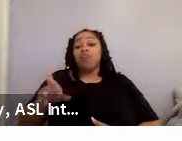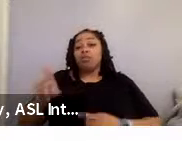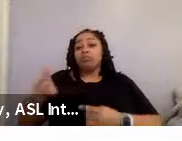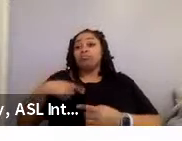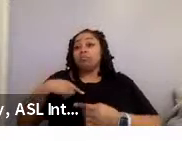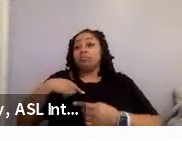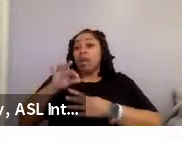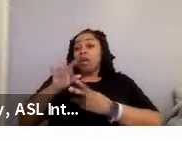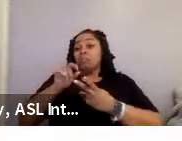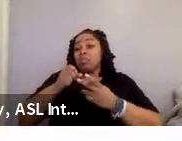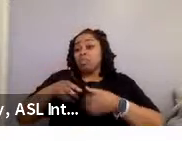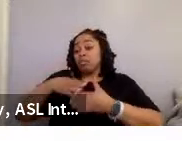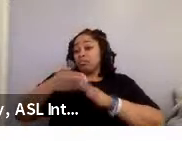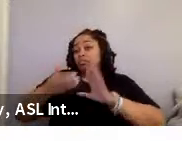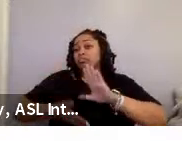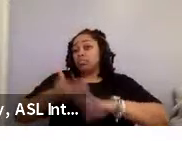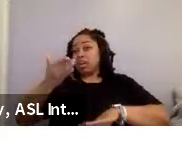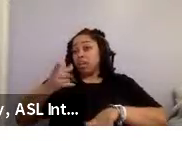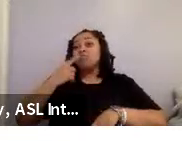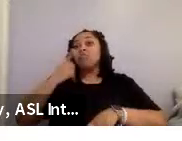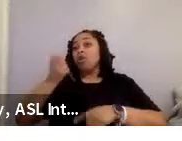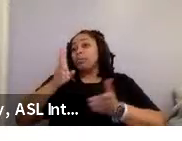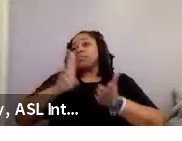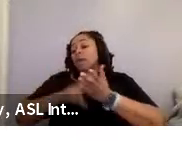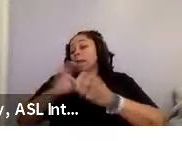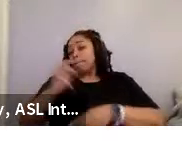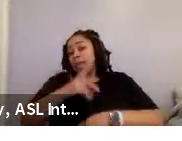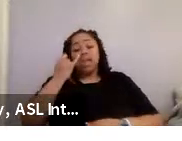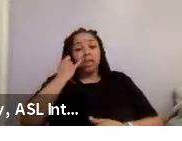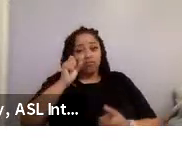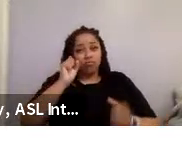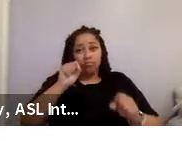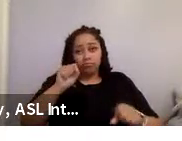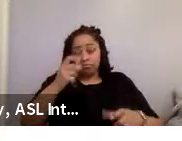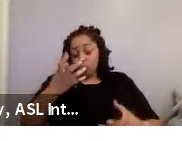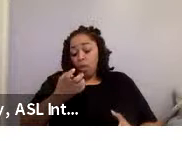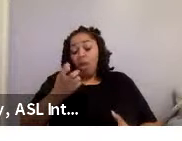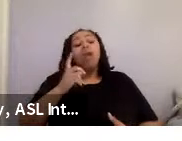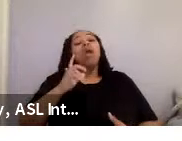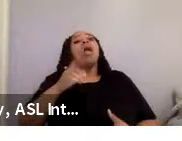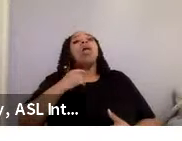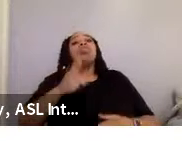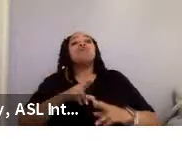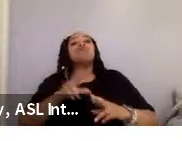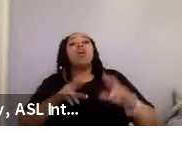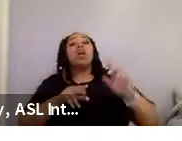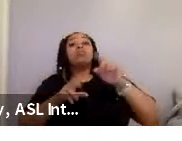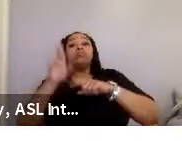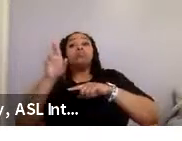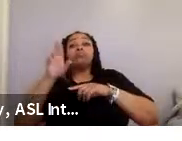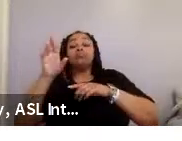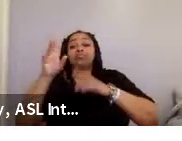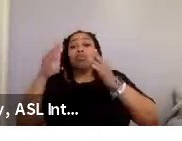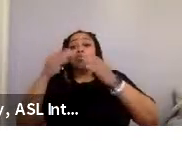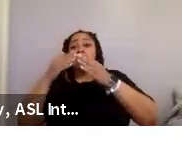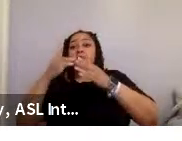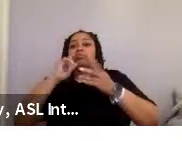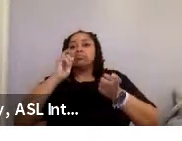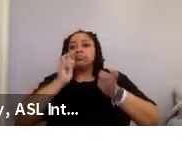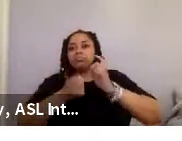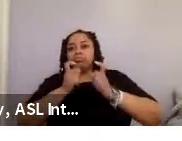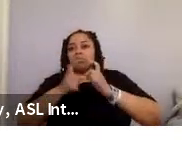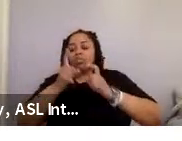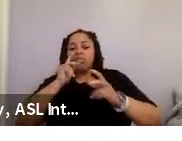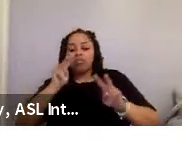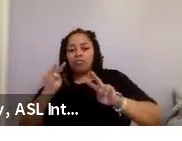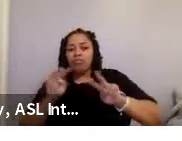option to leave the webinar. You can always sign back in if once you've left. And in the upper right-hand corner is your option to adjust your